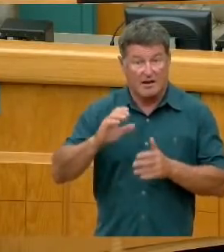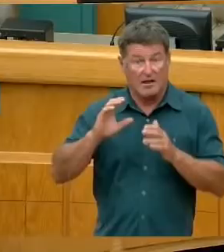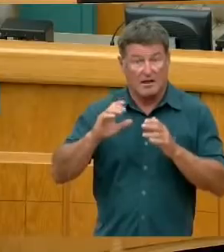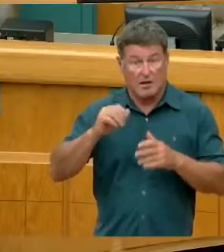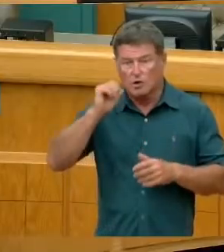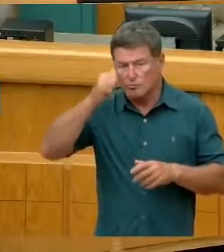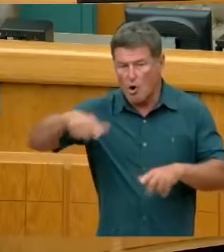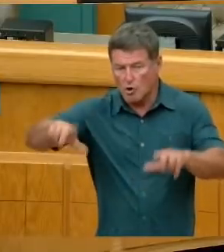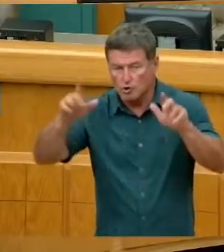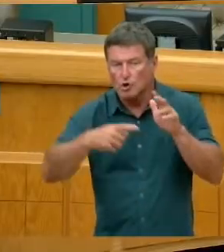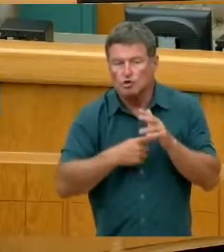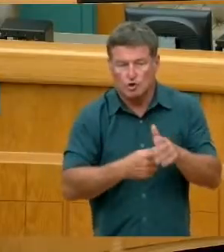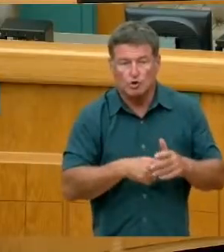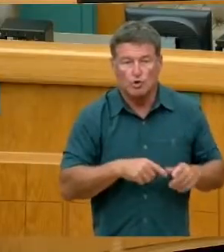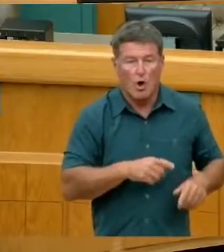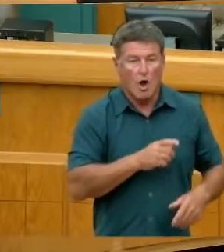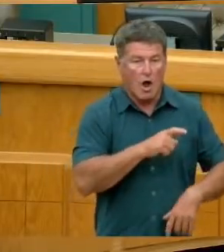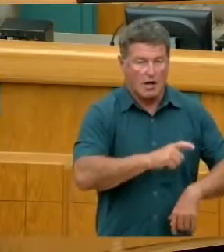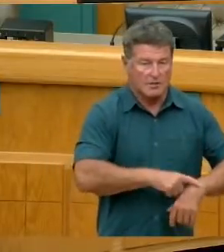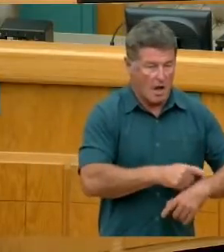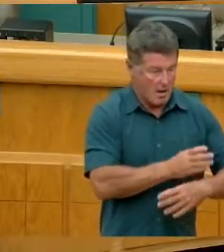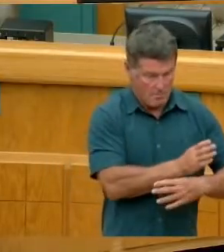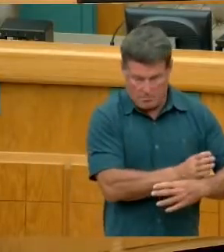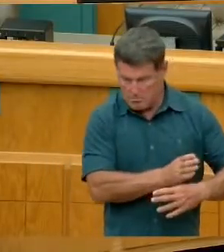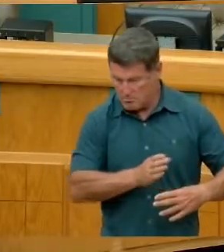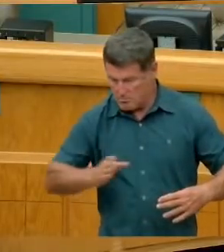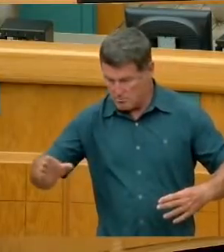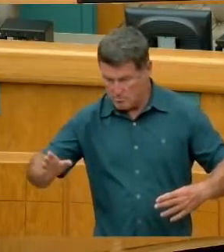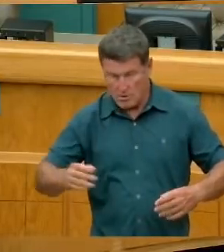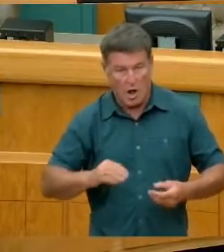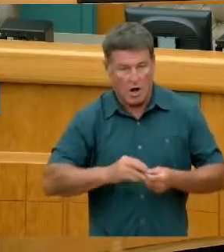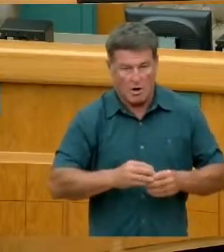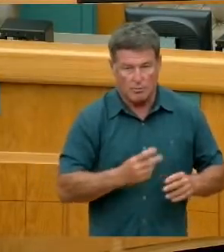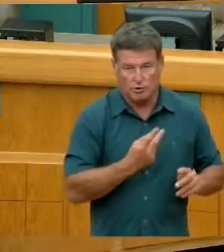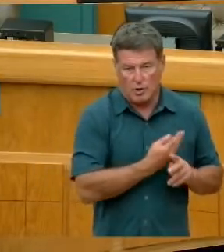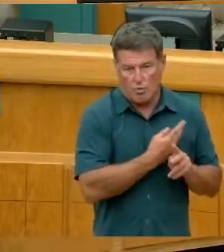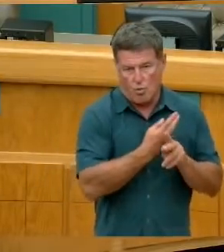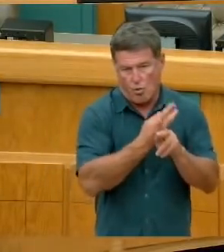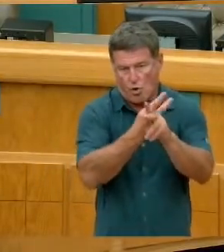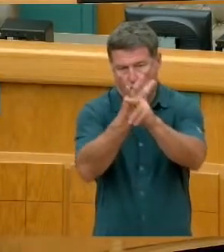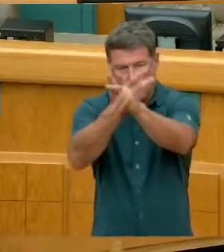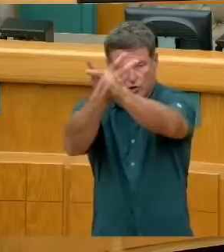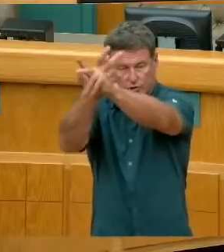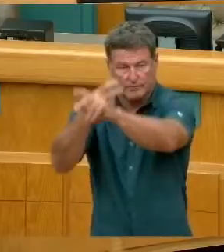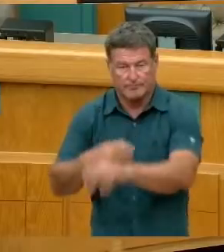real time, and we're going to bring you those graphs tomorrow. So as a result,